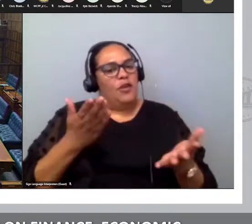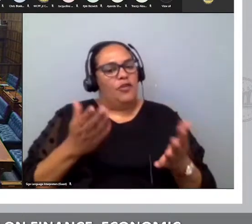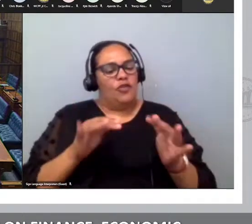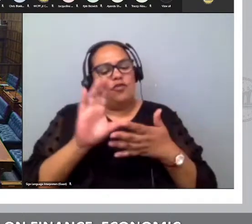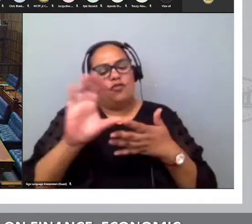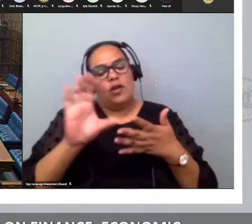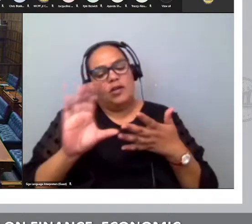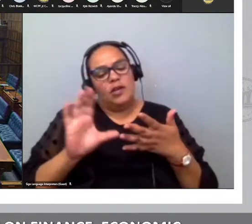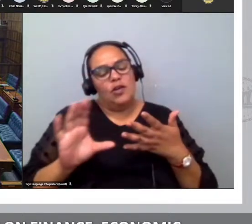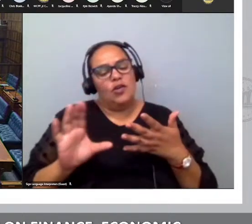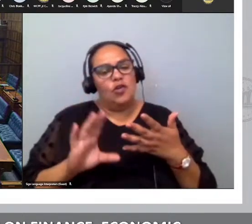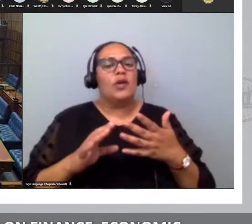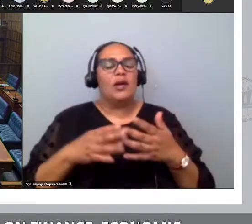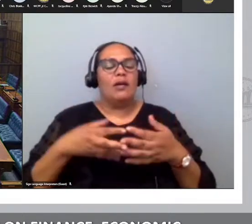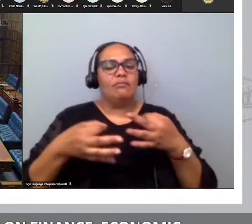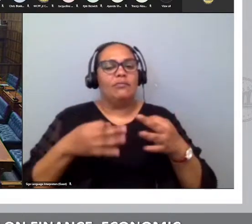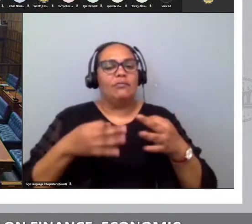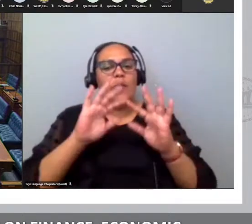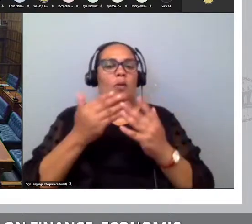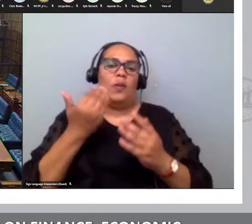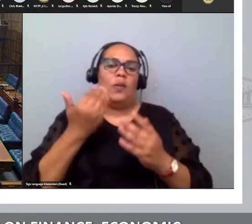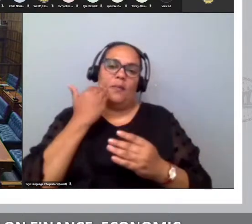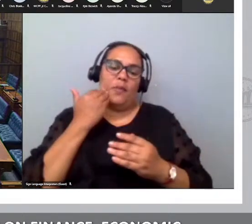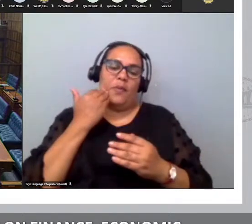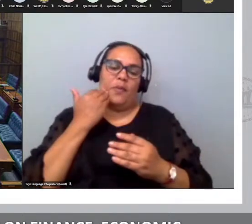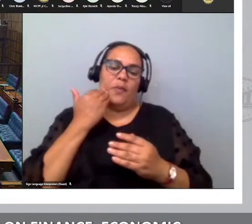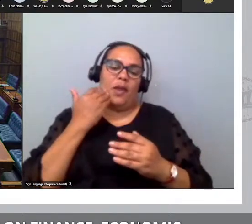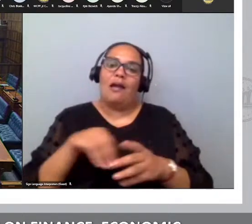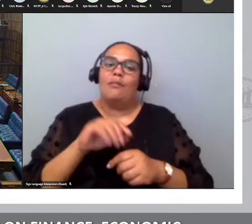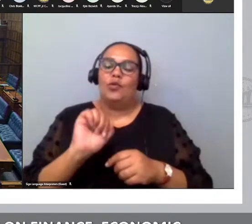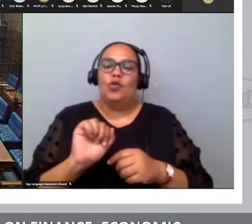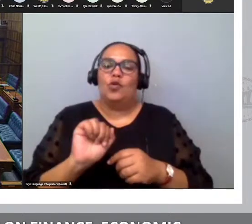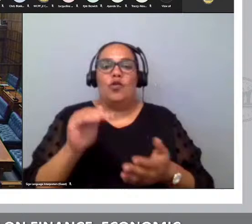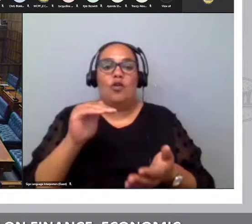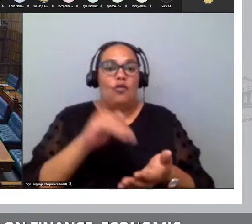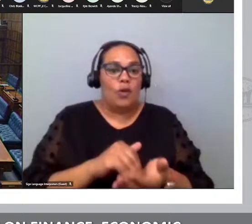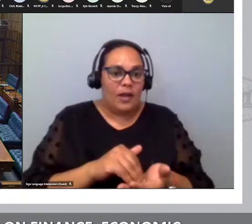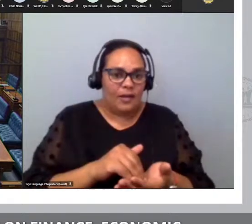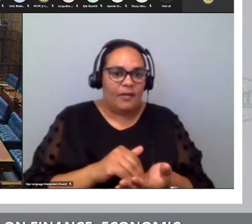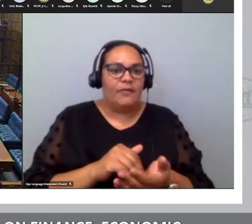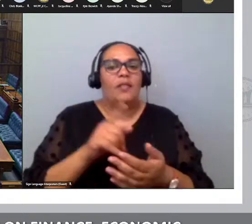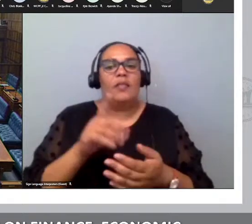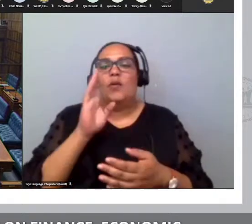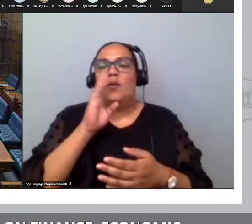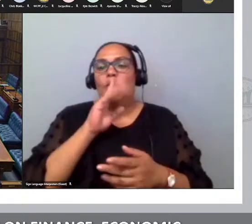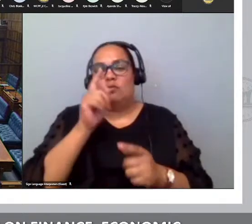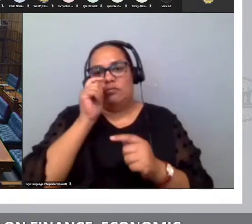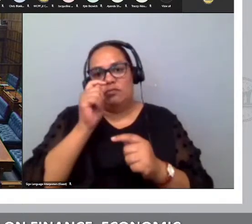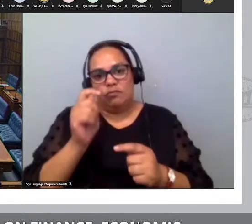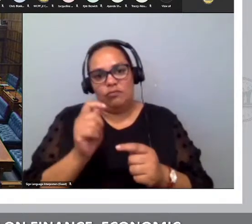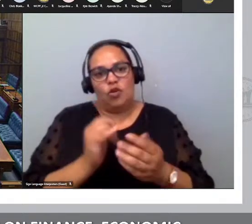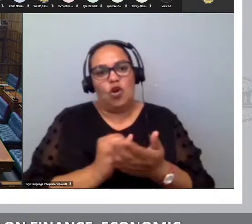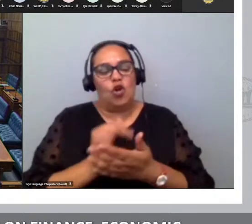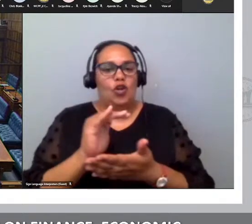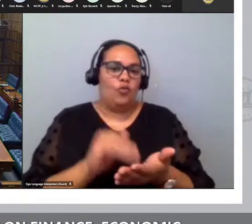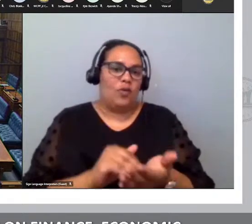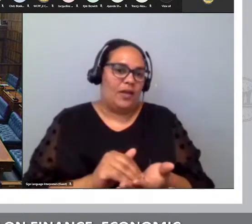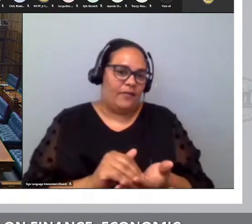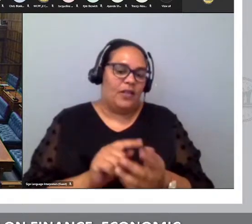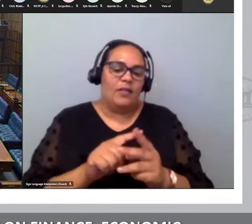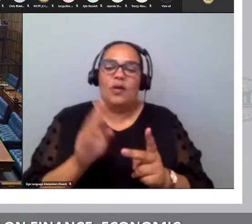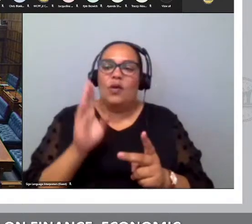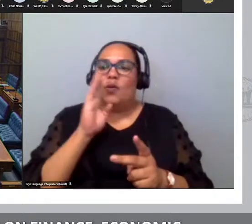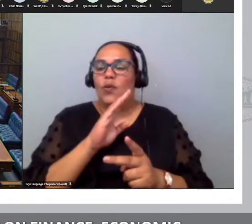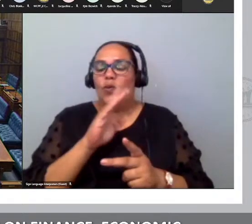different definitions that are used by the World Bank in regard to the vessel arrival they do not recognize early arrivals they do not